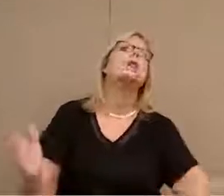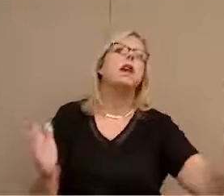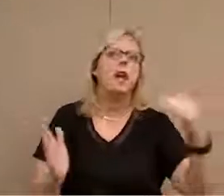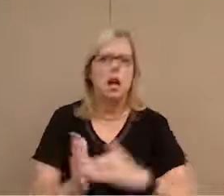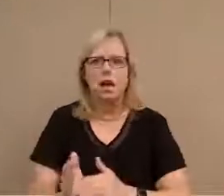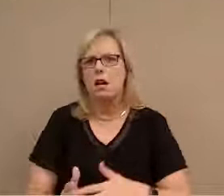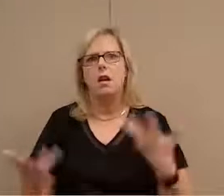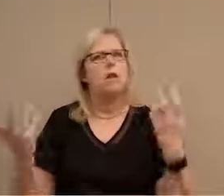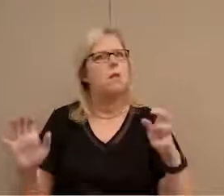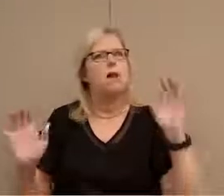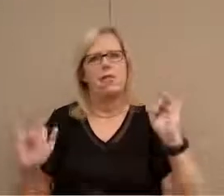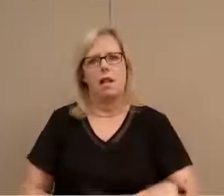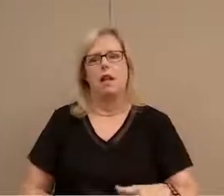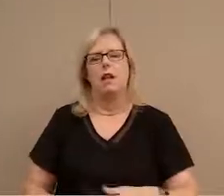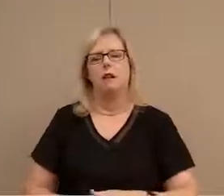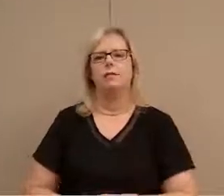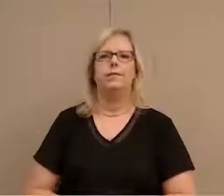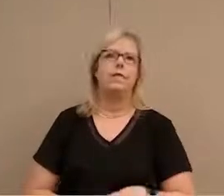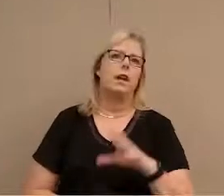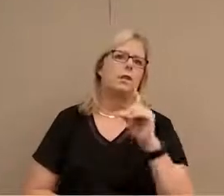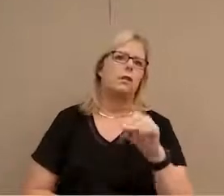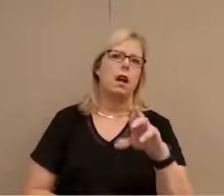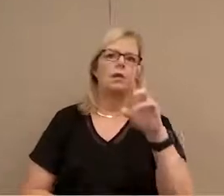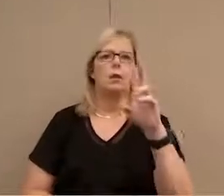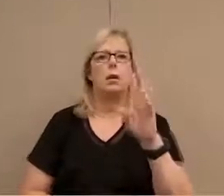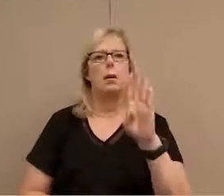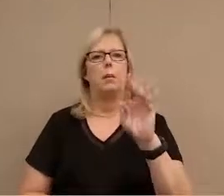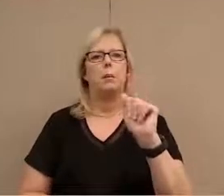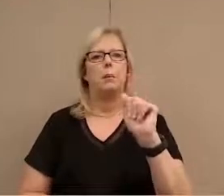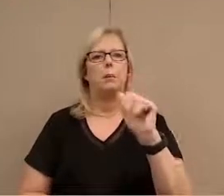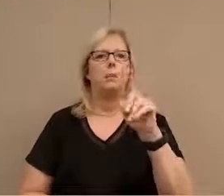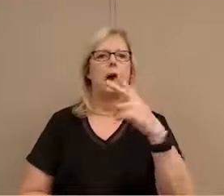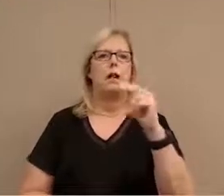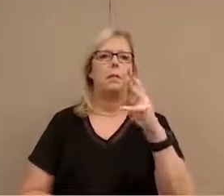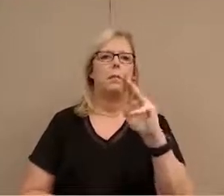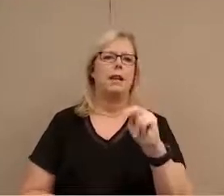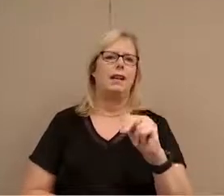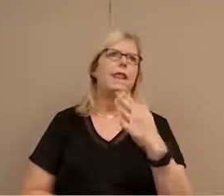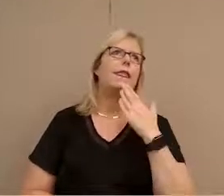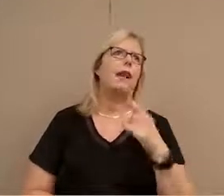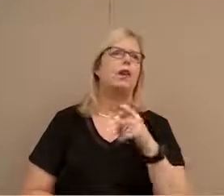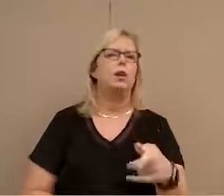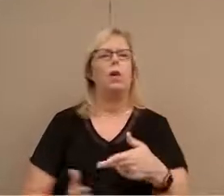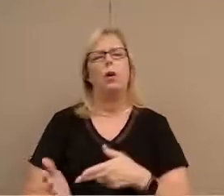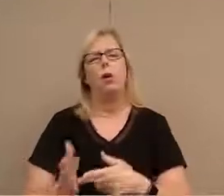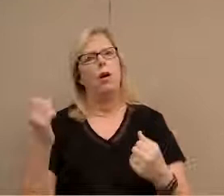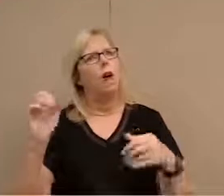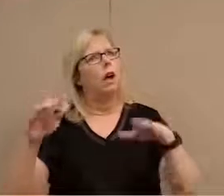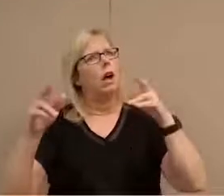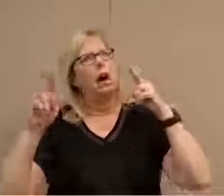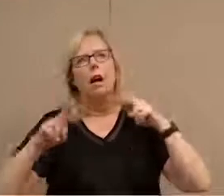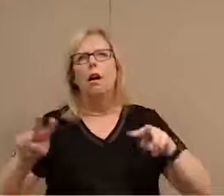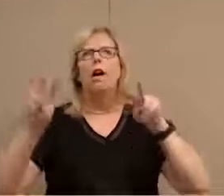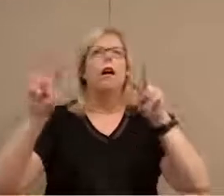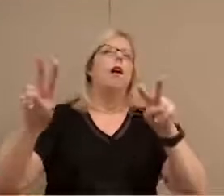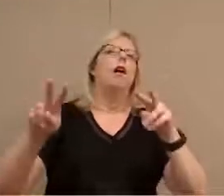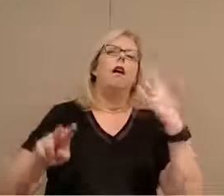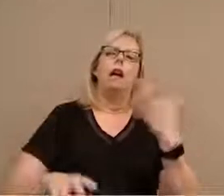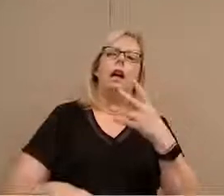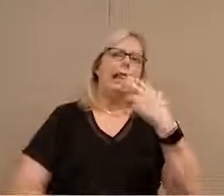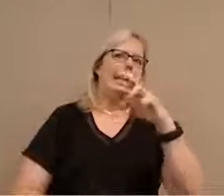again. Well, Dr. Bodeman, I sure thank you. You have been a true hero to us during